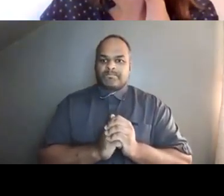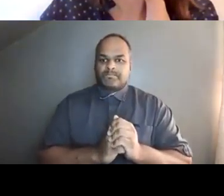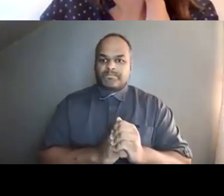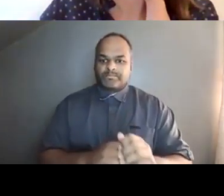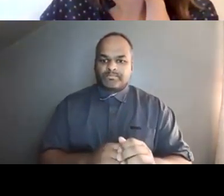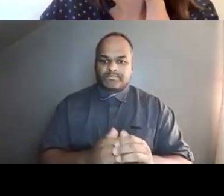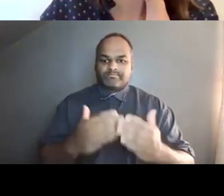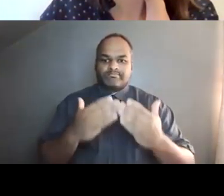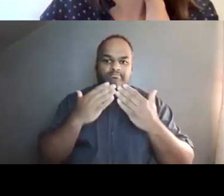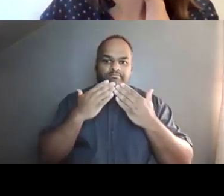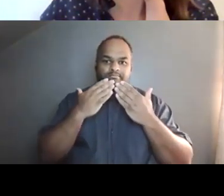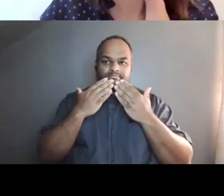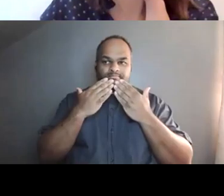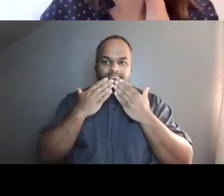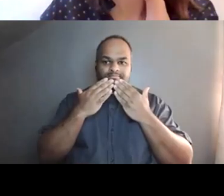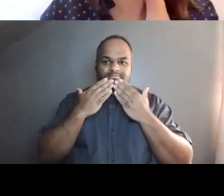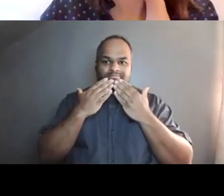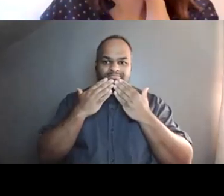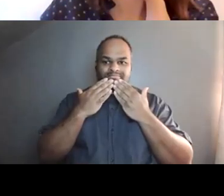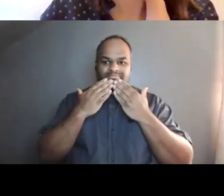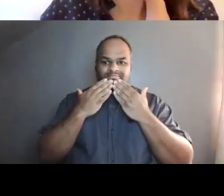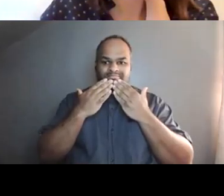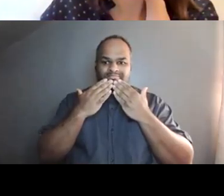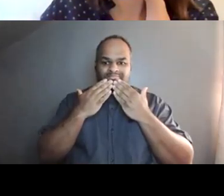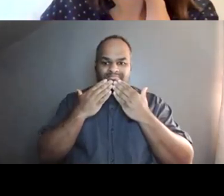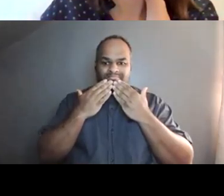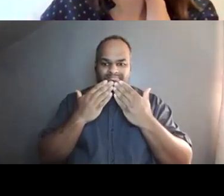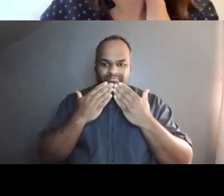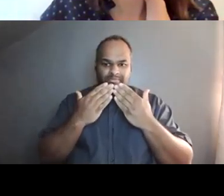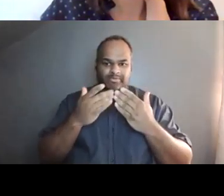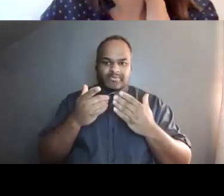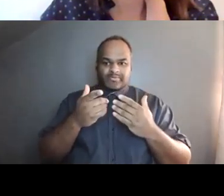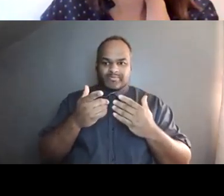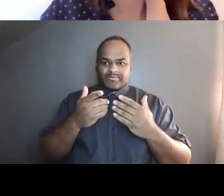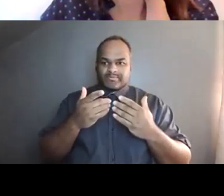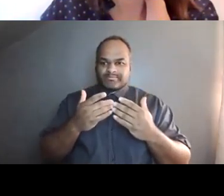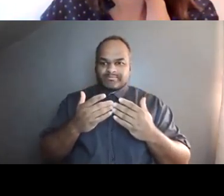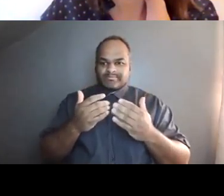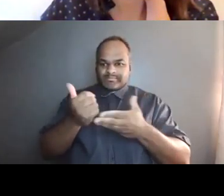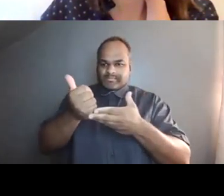you, Svetlana. I'm so grateful for that contribution to help us orient